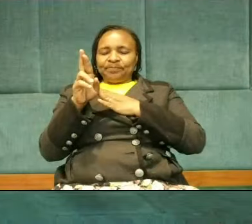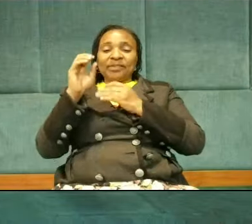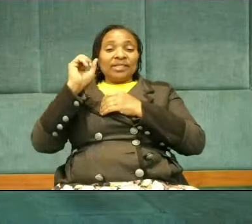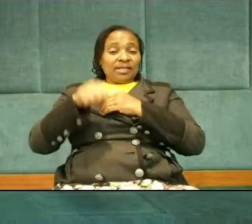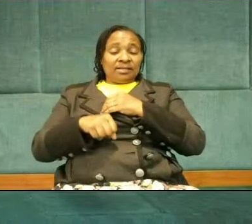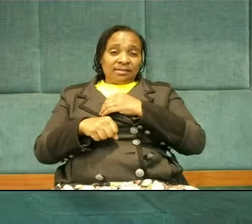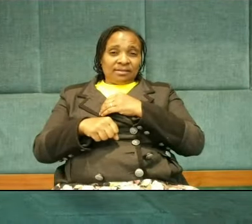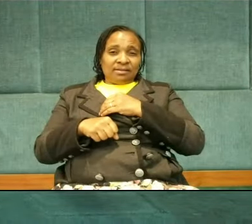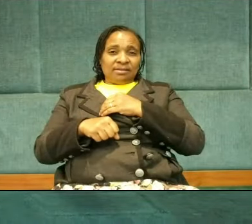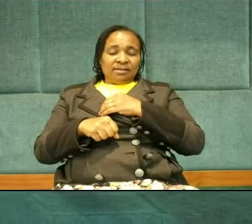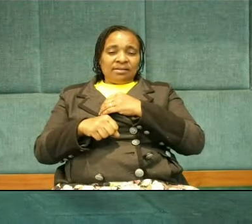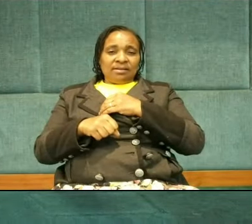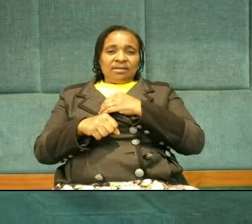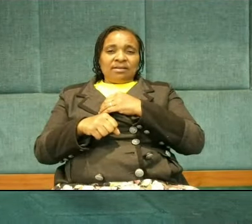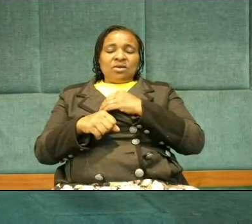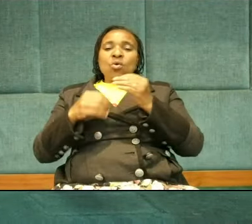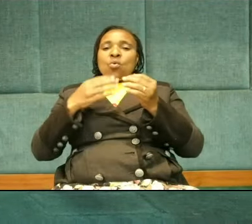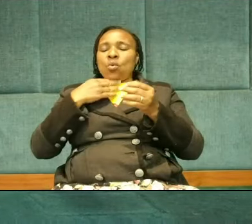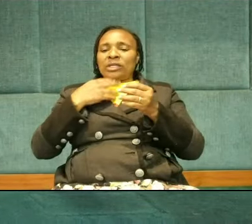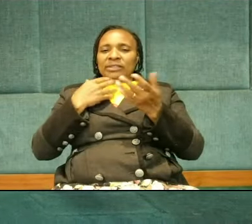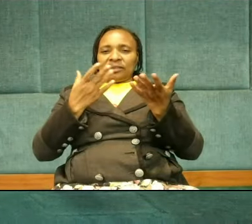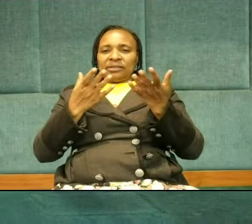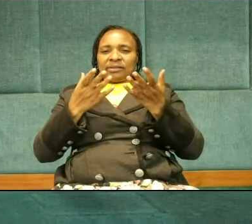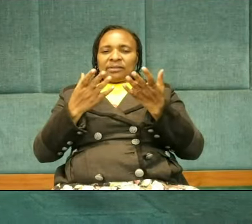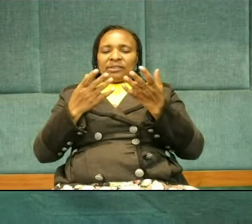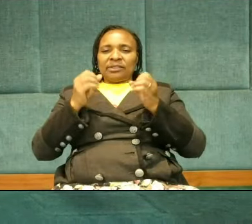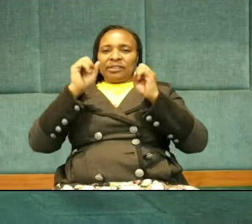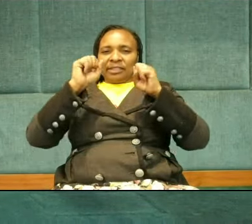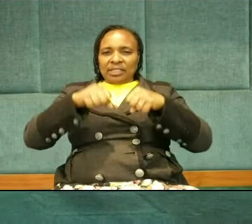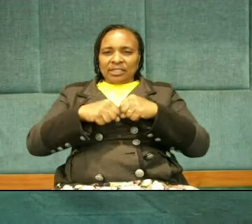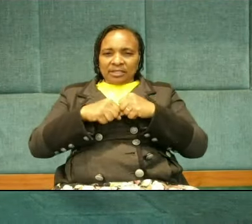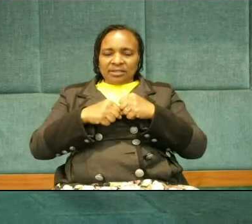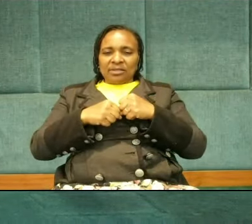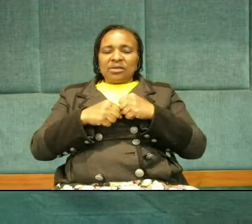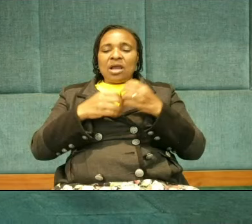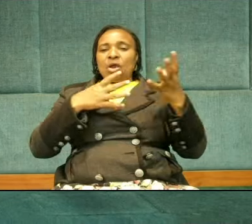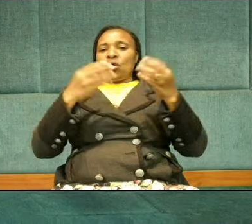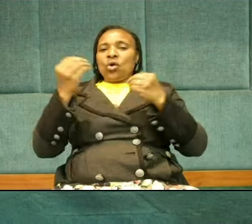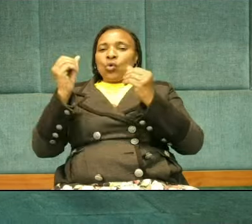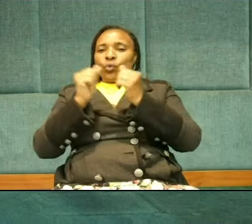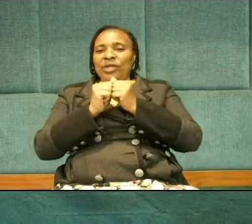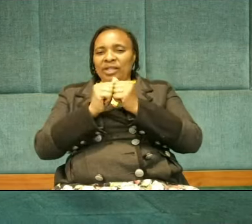Yes. Andrew, do you have a verse that you like particularly? Yeah, I'll go with